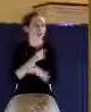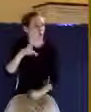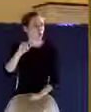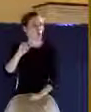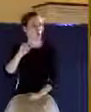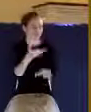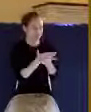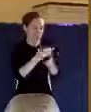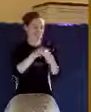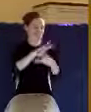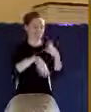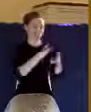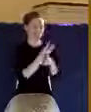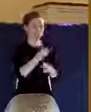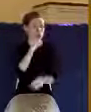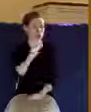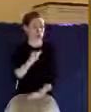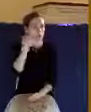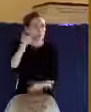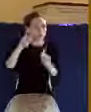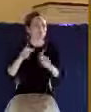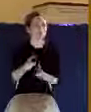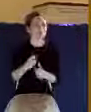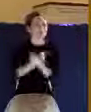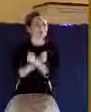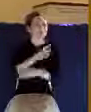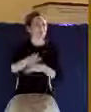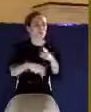any man love the world, the love of the Father is not in him.